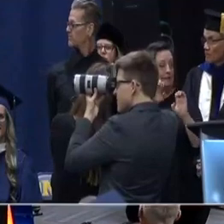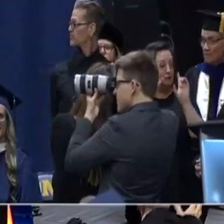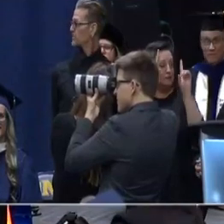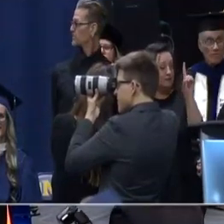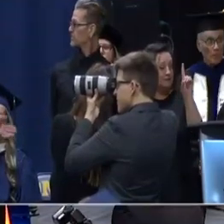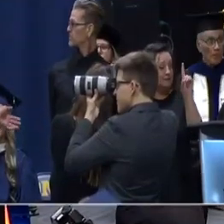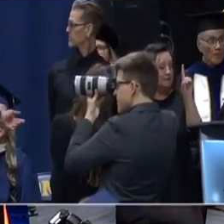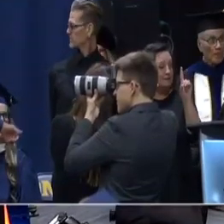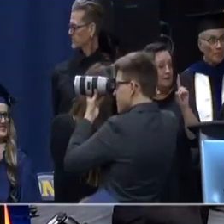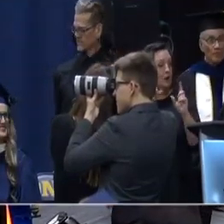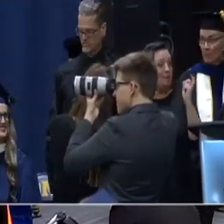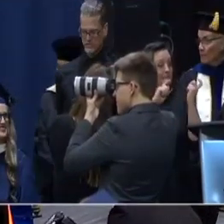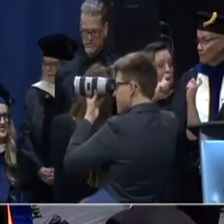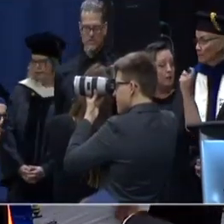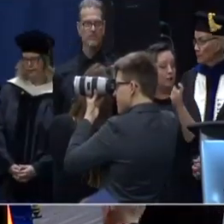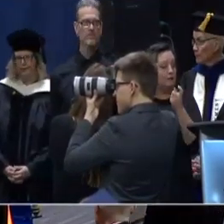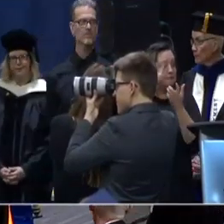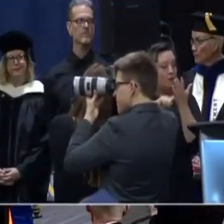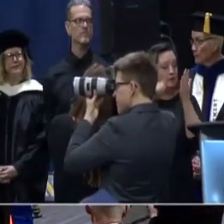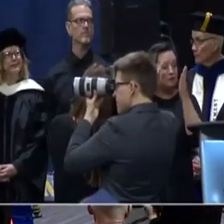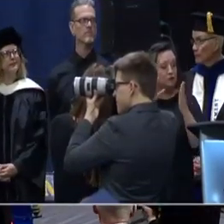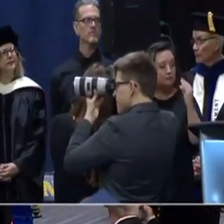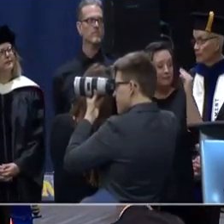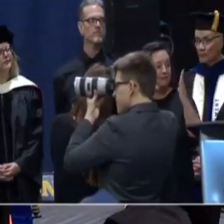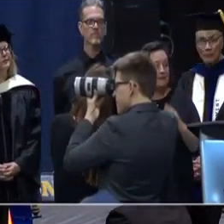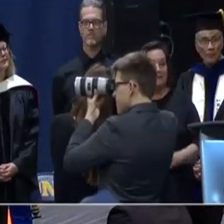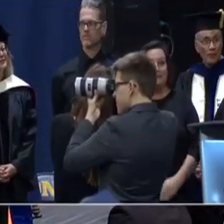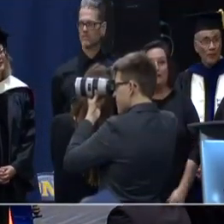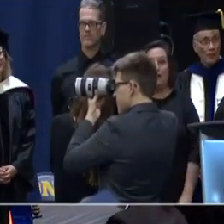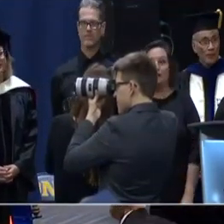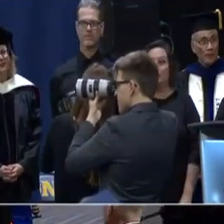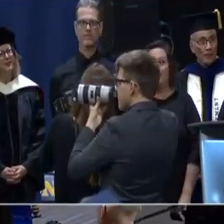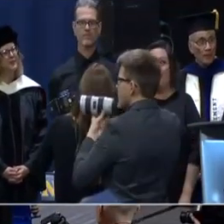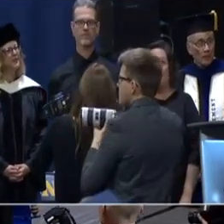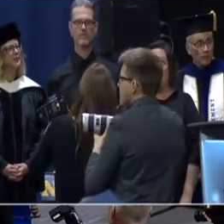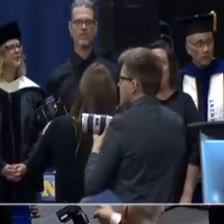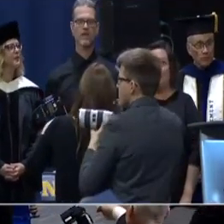Dr. Nash is being hooded by Research Professor Dr. McAsey.